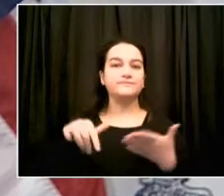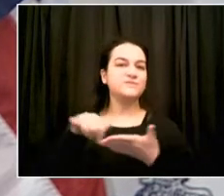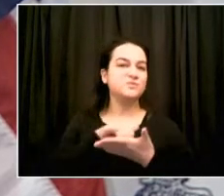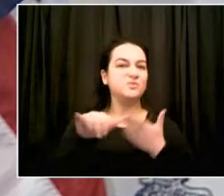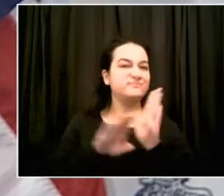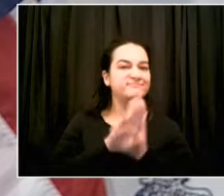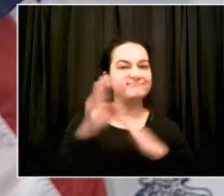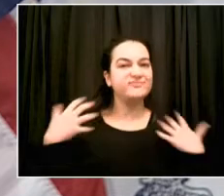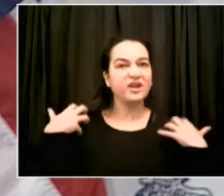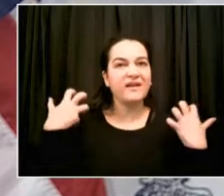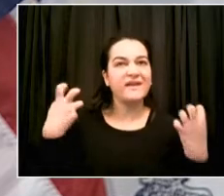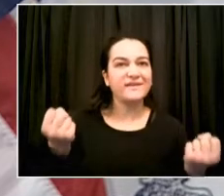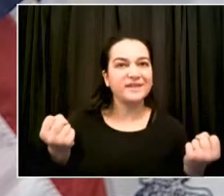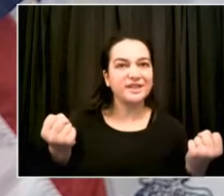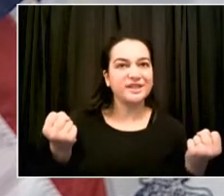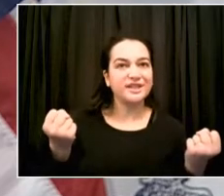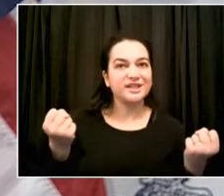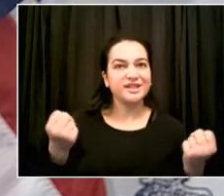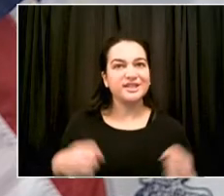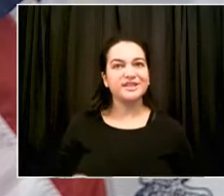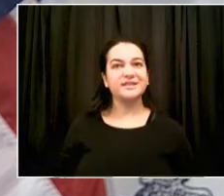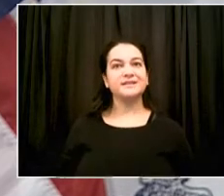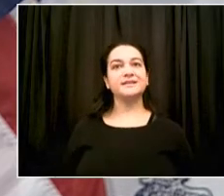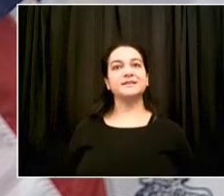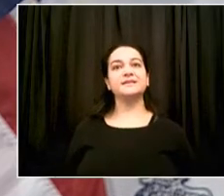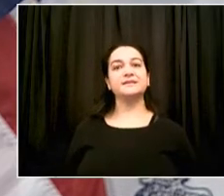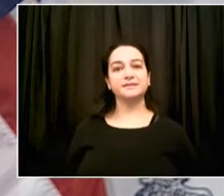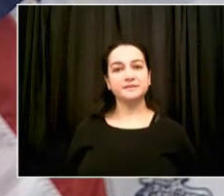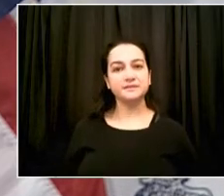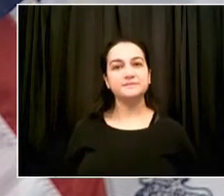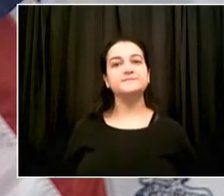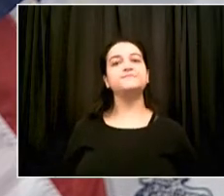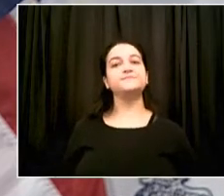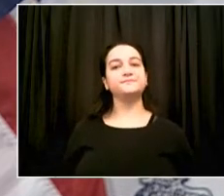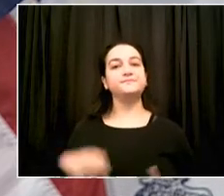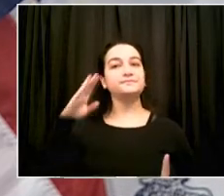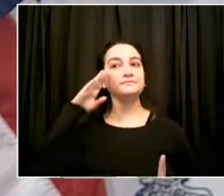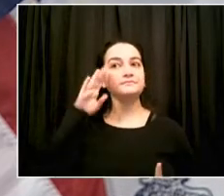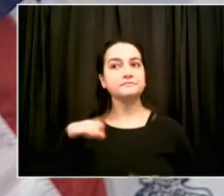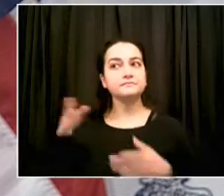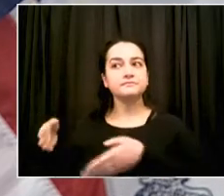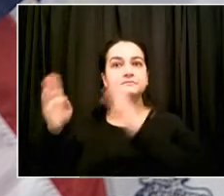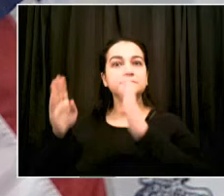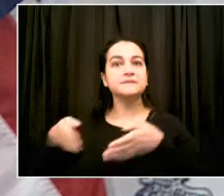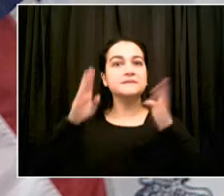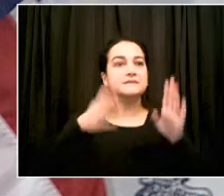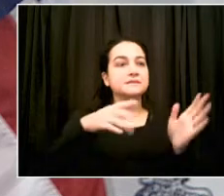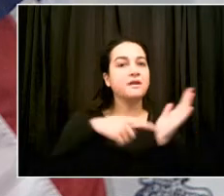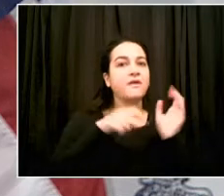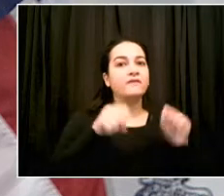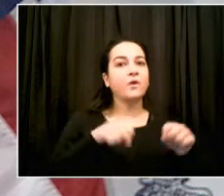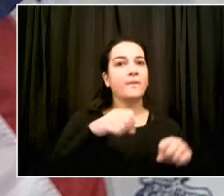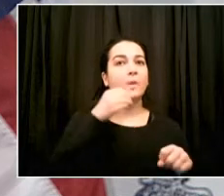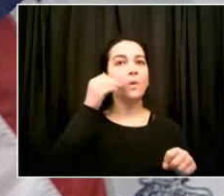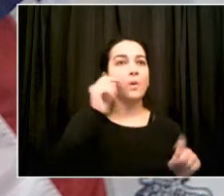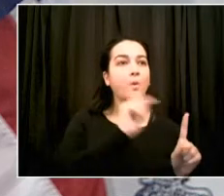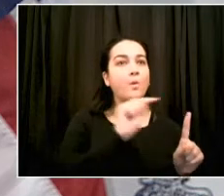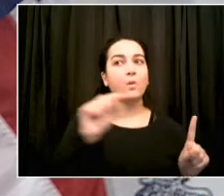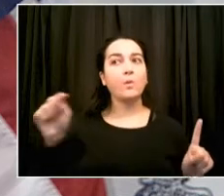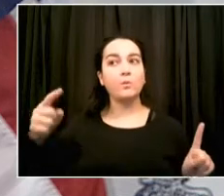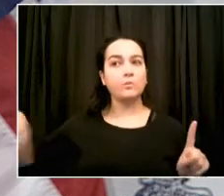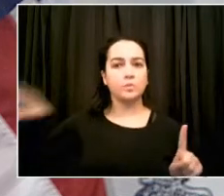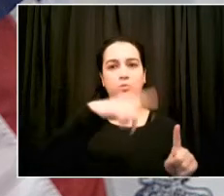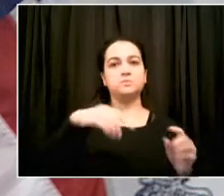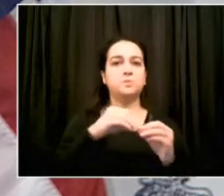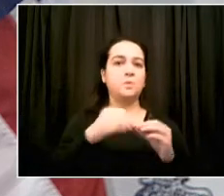that they can afford. And boy, has this crisis put a point on that. Folks fearing for the last year that they might lose their